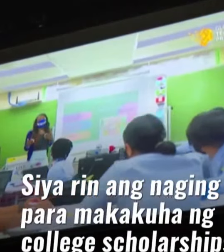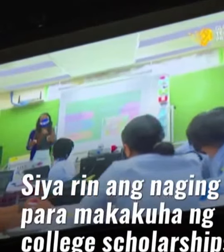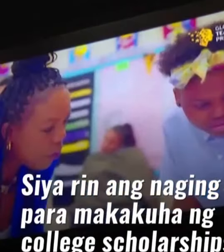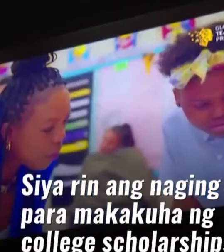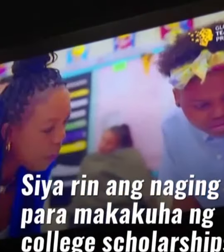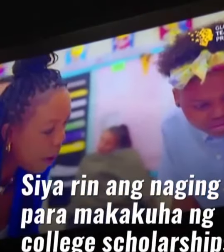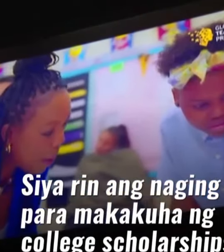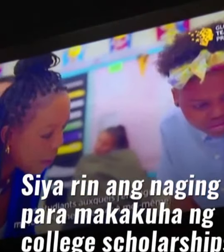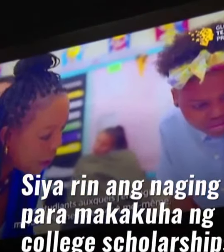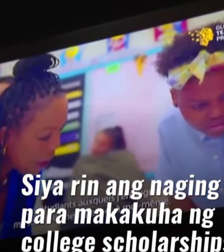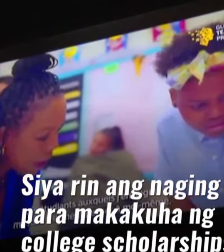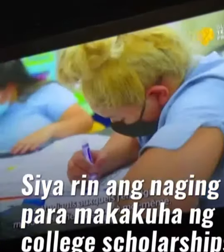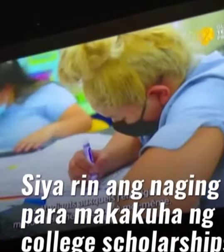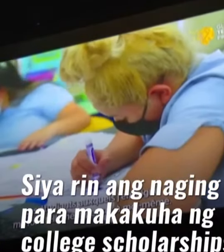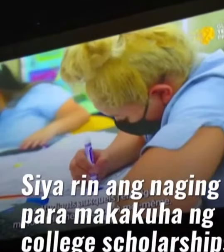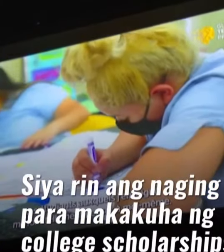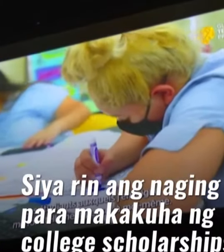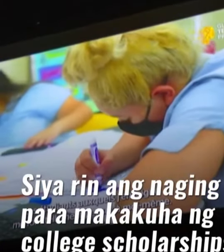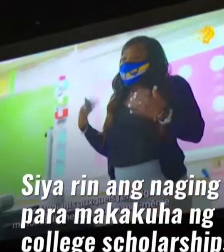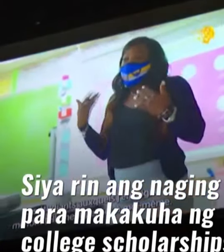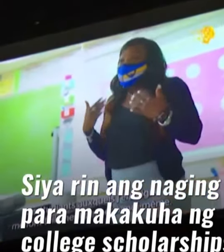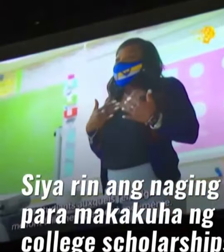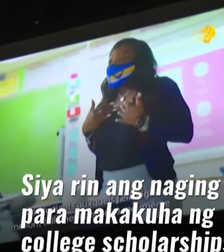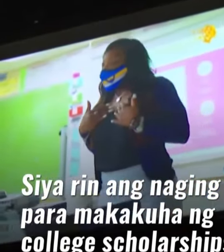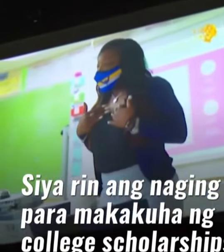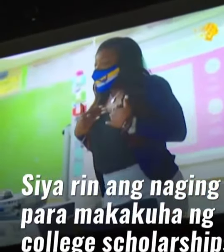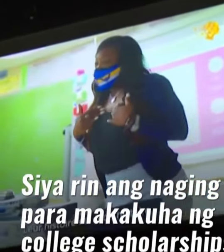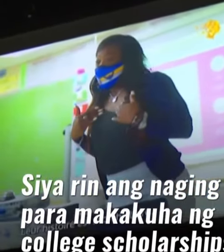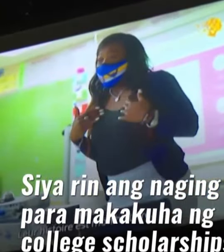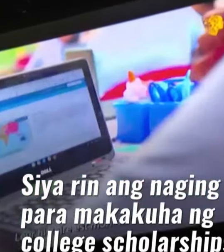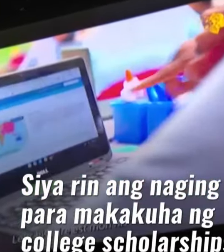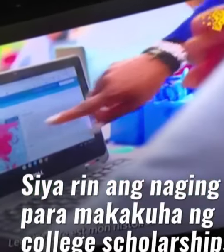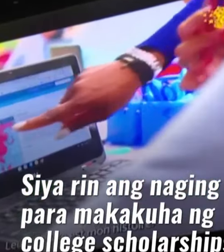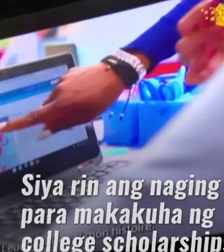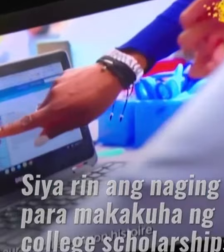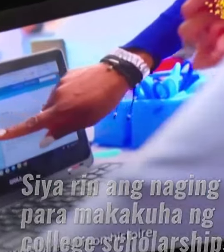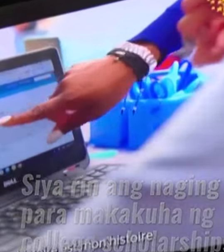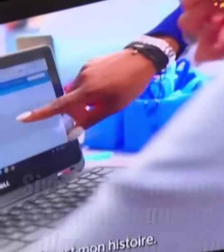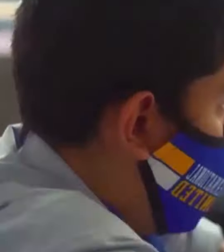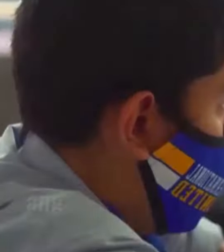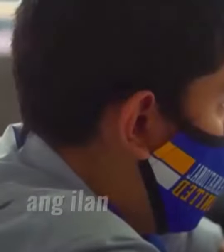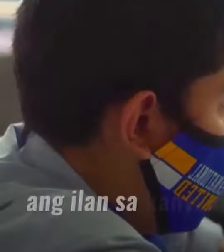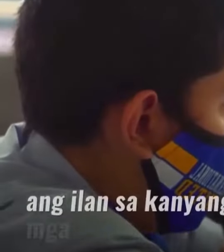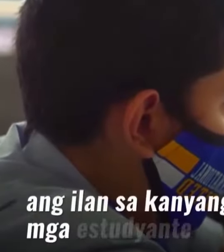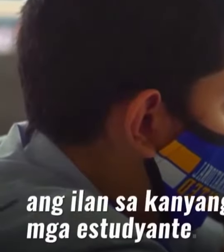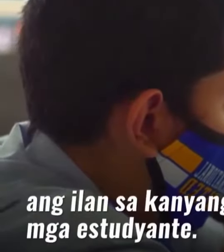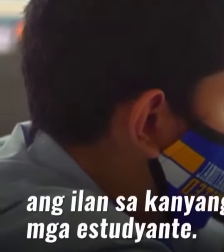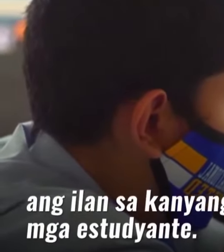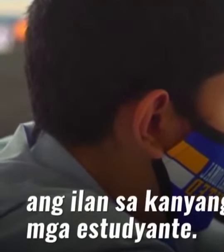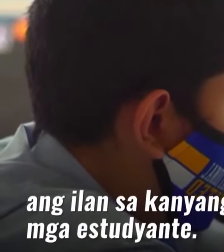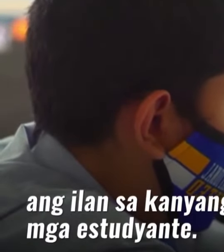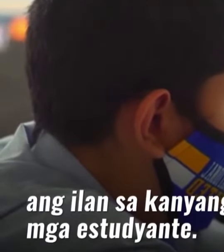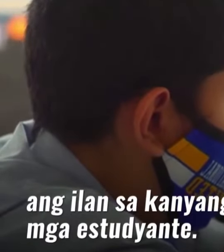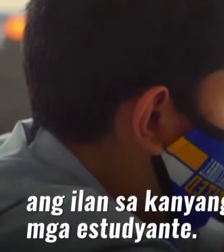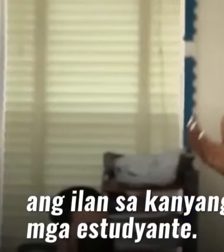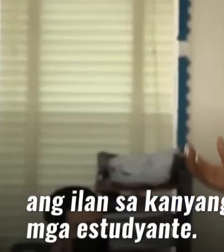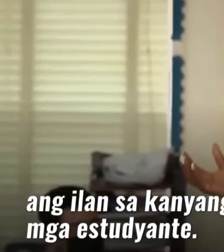be. The students I teach remind me so much of myself. Their stories are my stories.